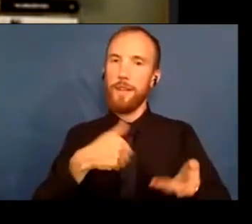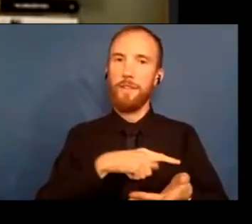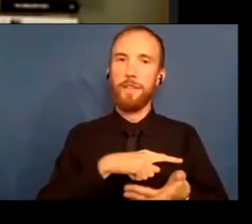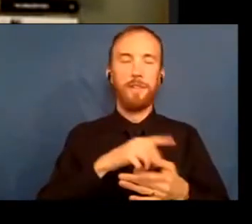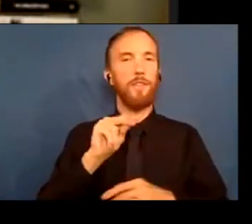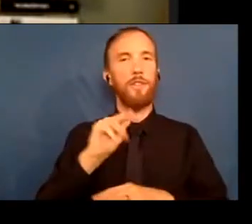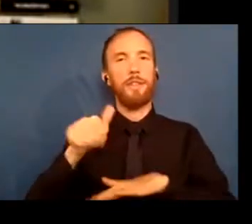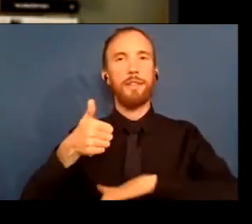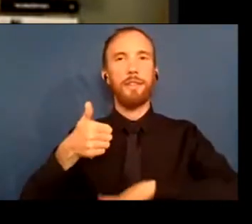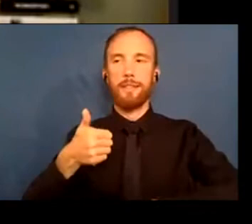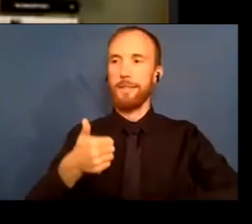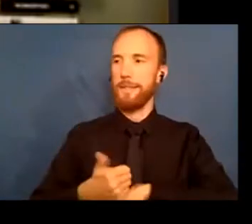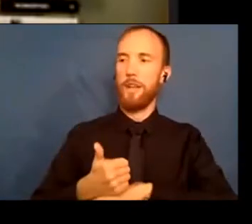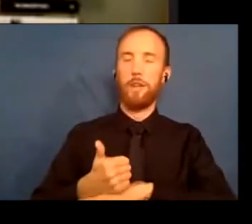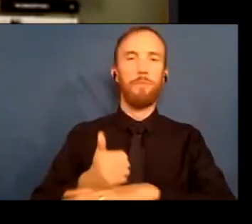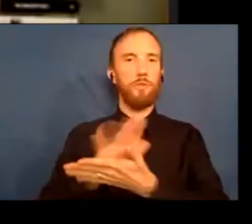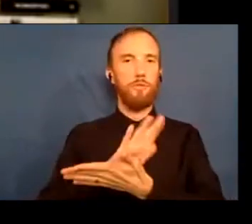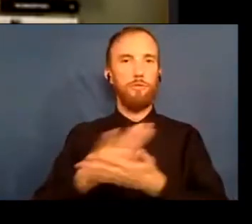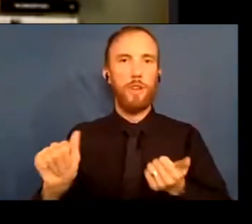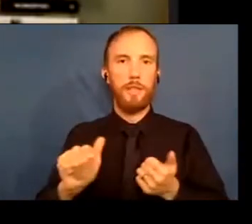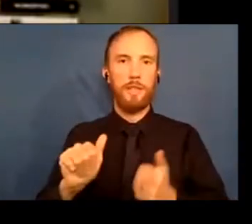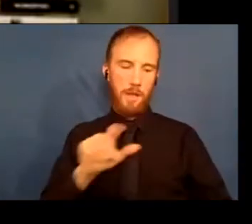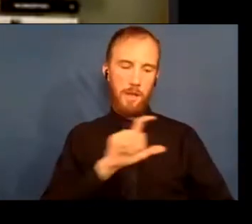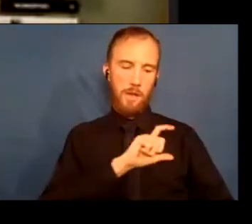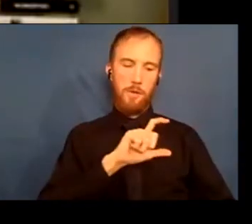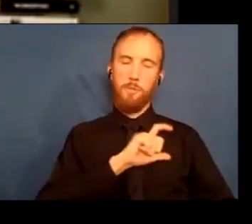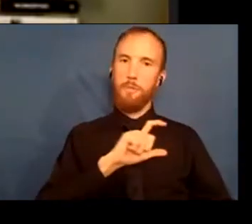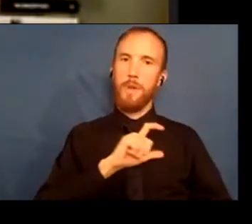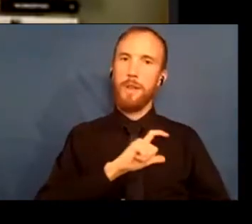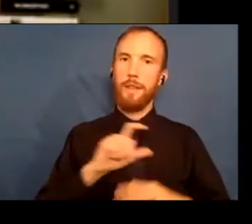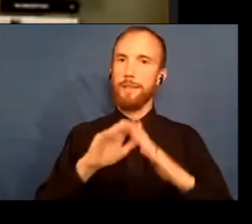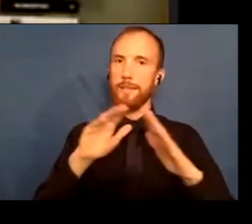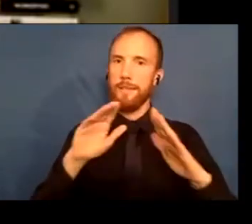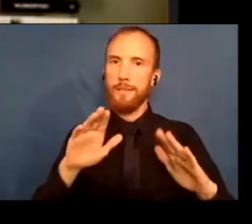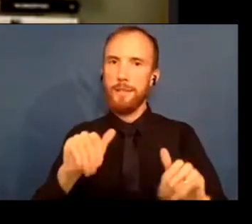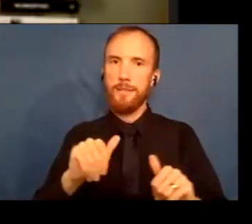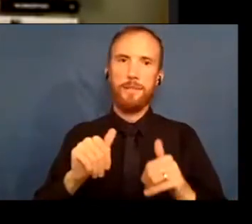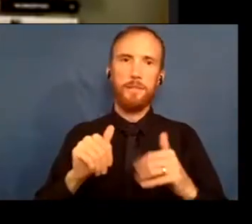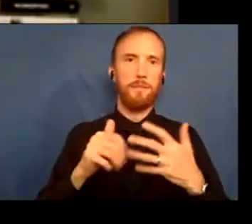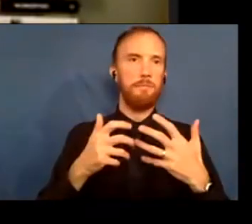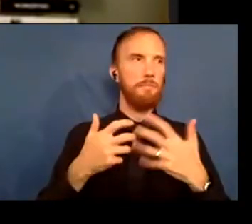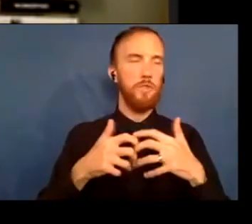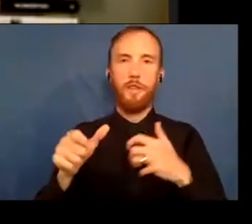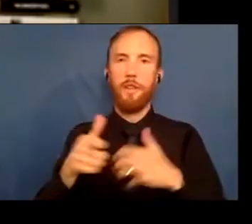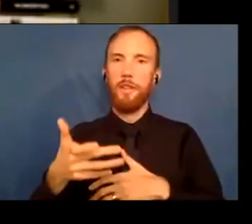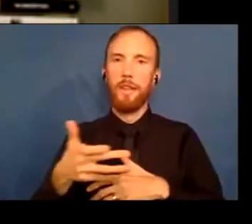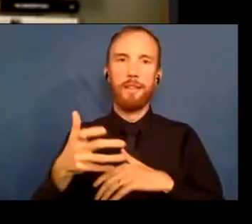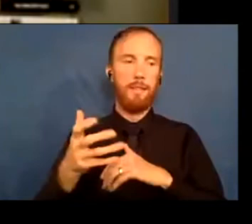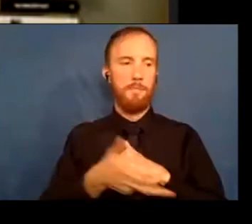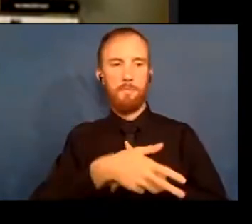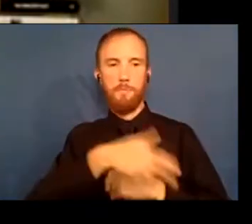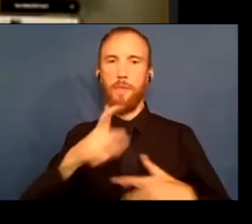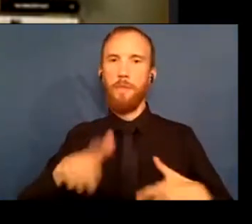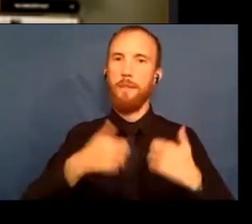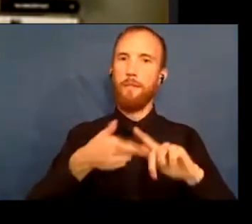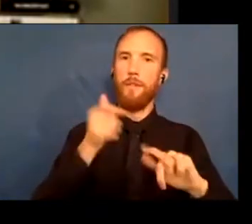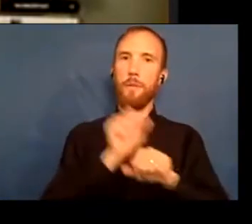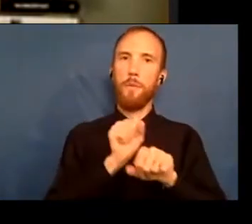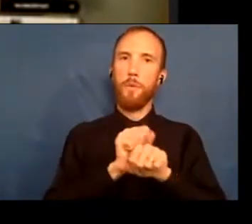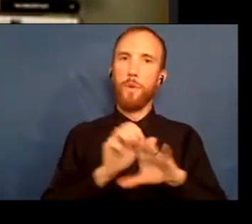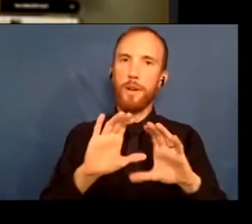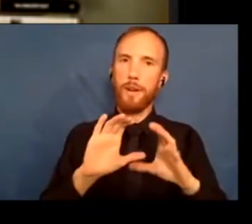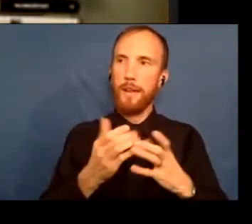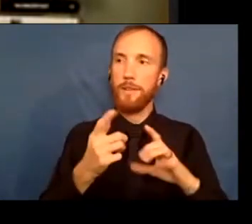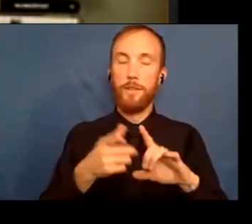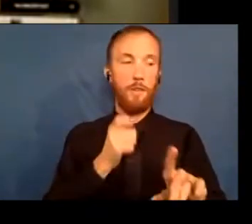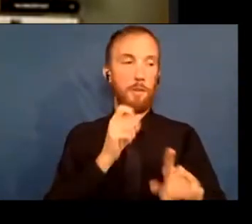and militaries that suffocate the life out of the working class inside the rich nations and of the working